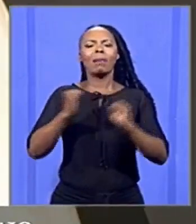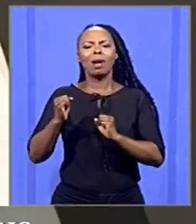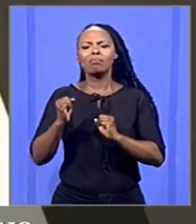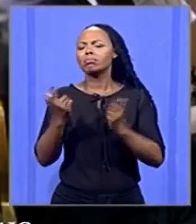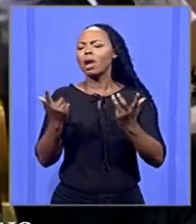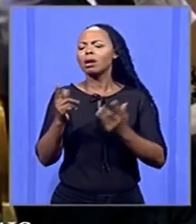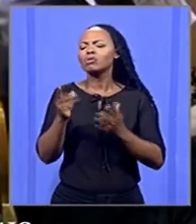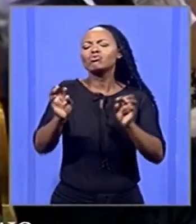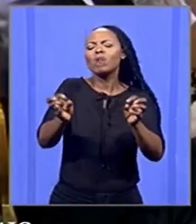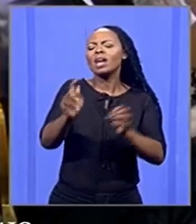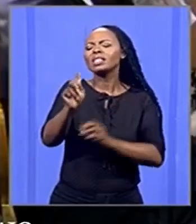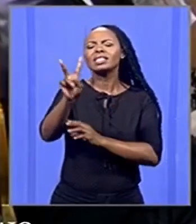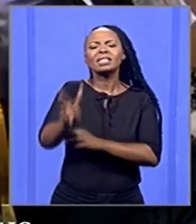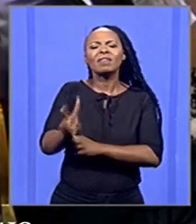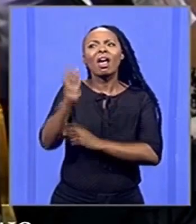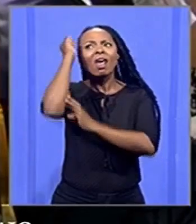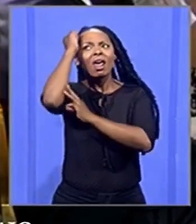TV.